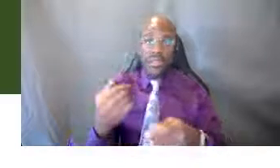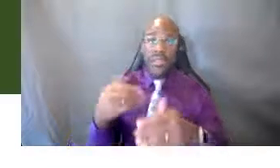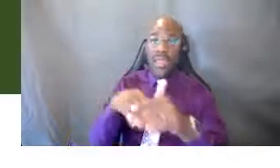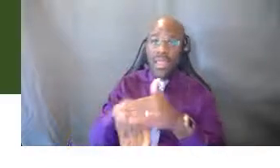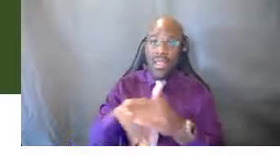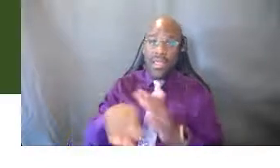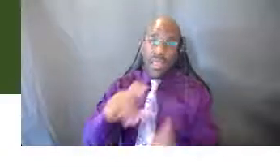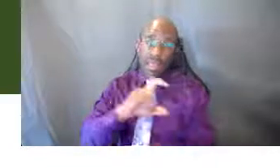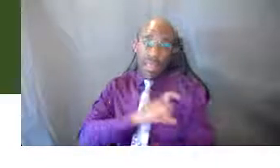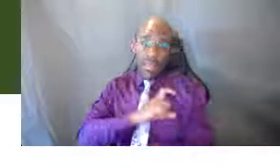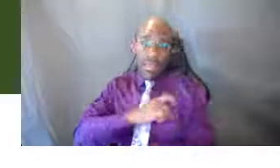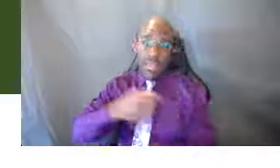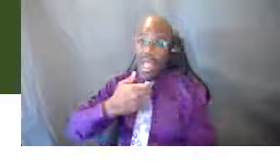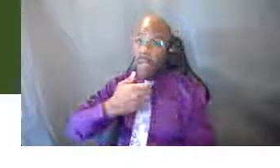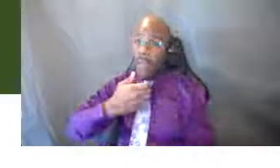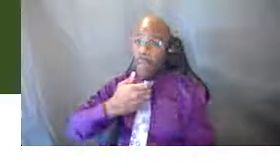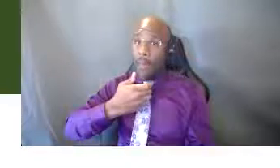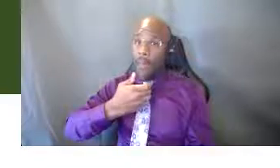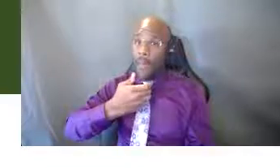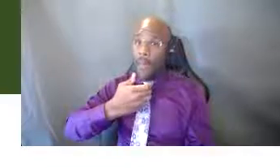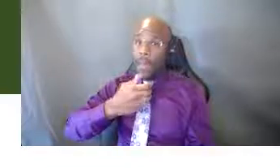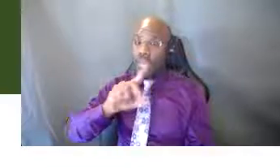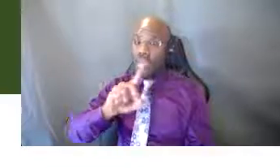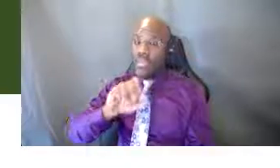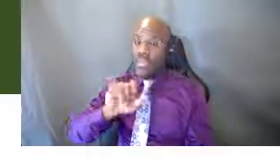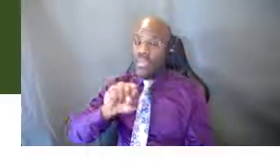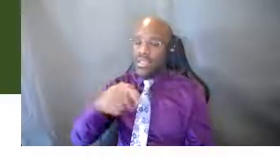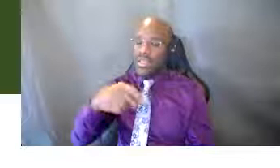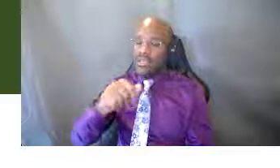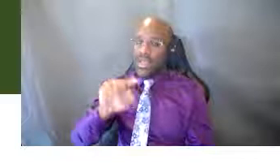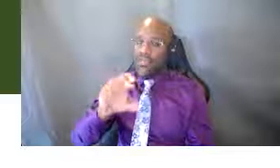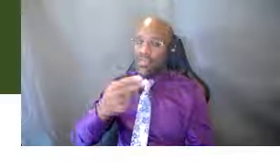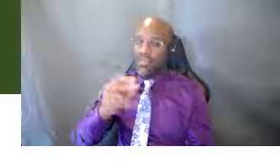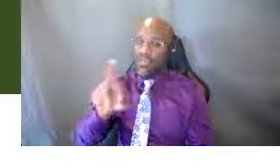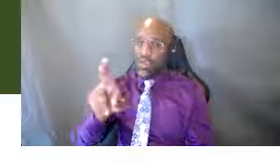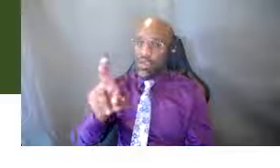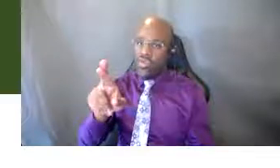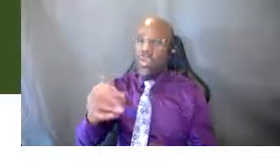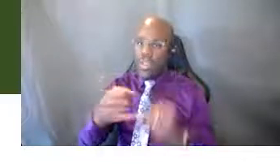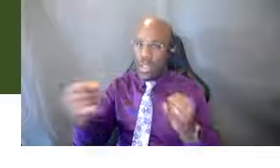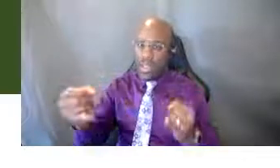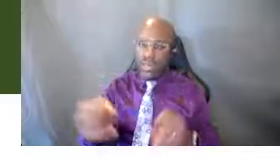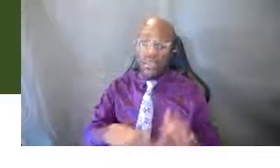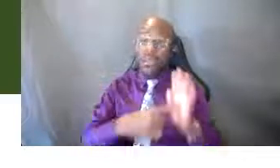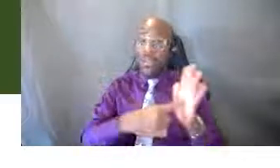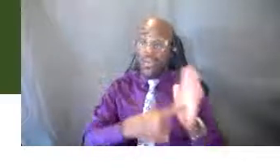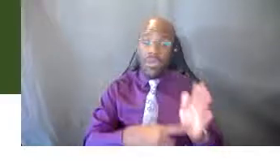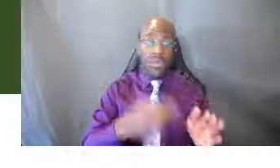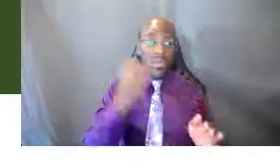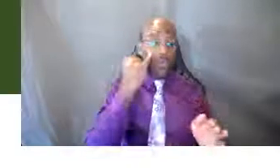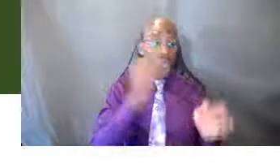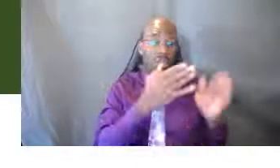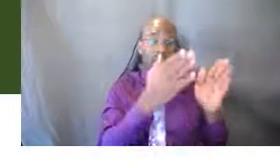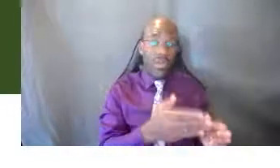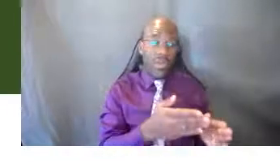to respond almost immediately to mental health calls. So if someone does not know how to